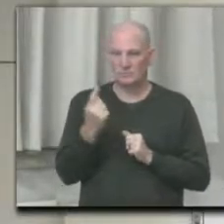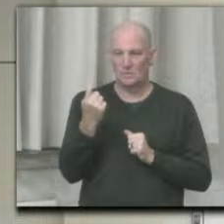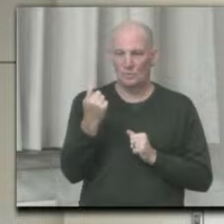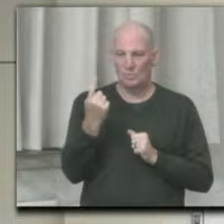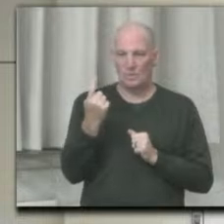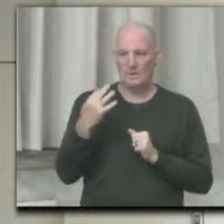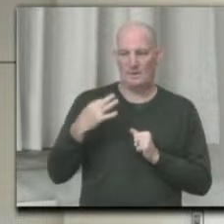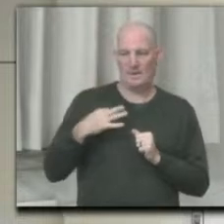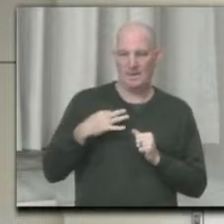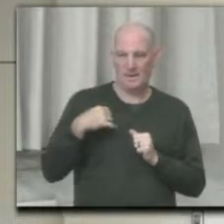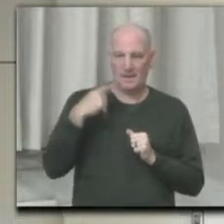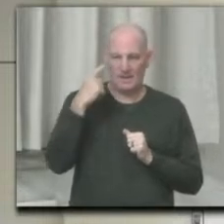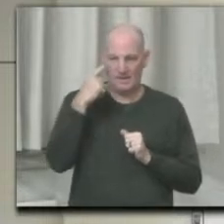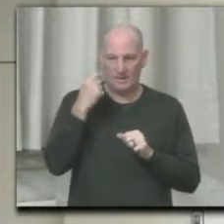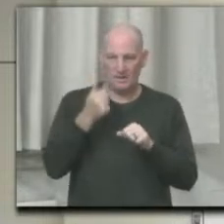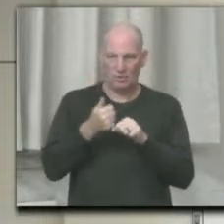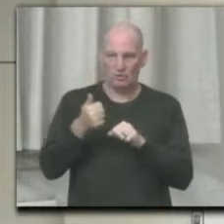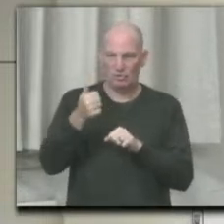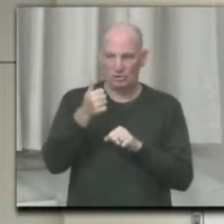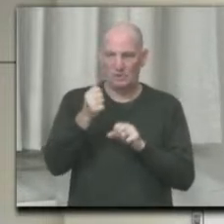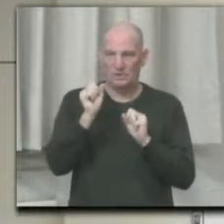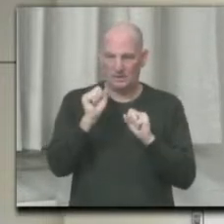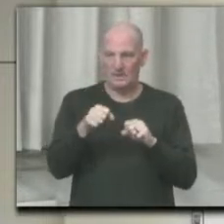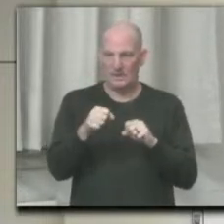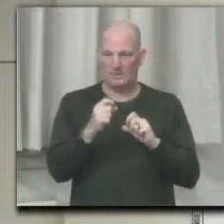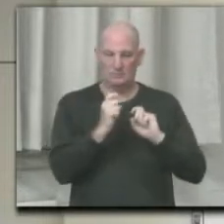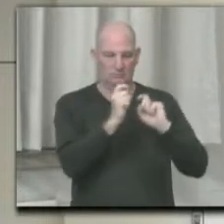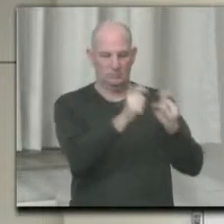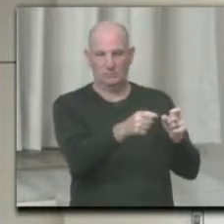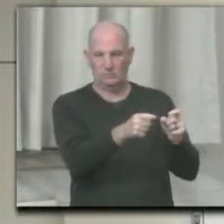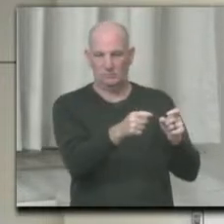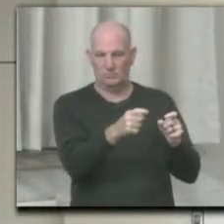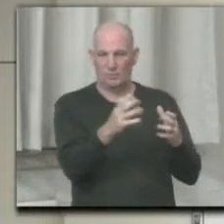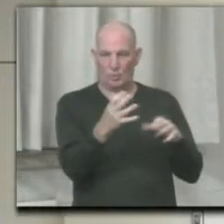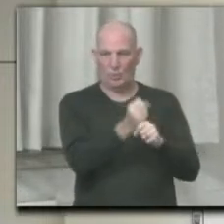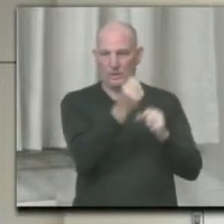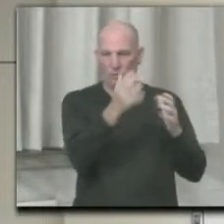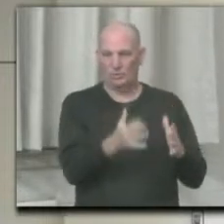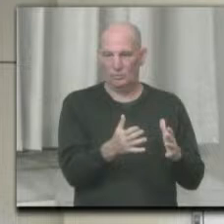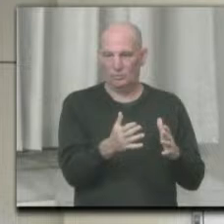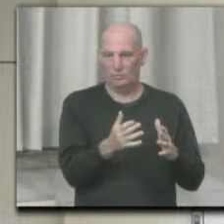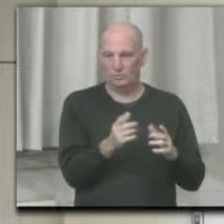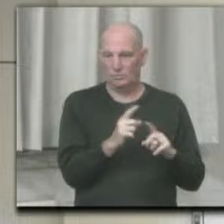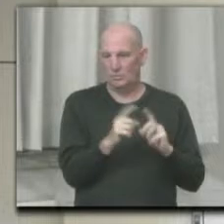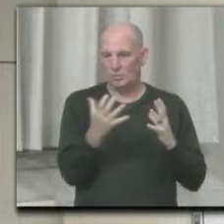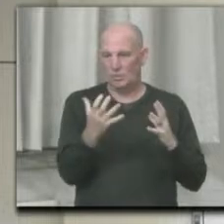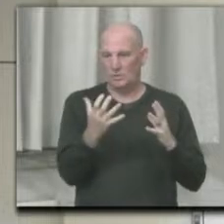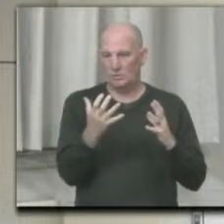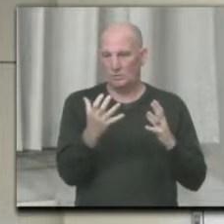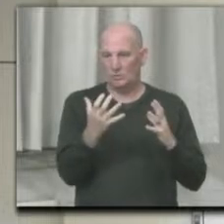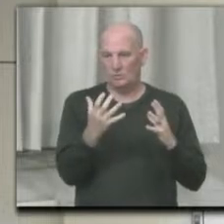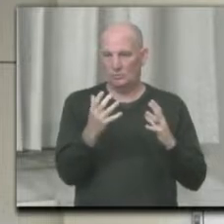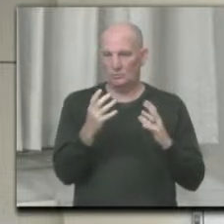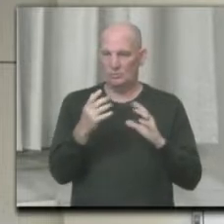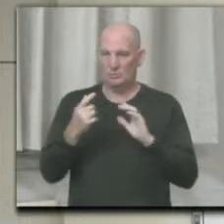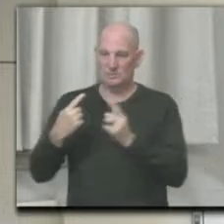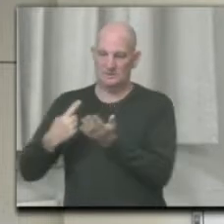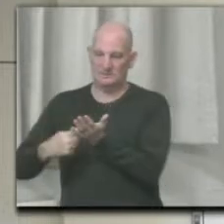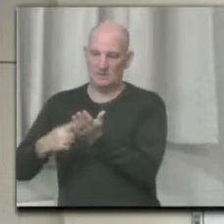I believe the chair can declare Mr. Briggs the winner, but you may want to confer with the parliamentarian.